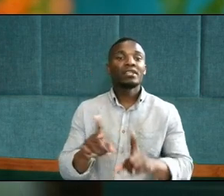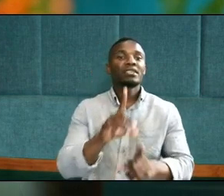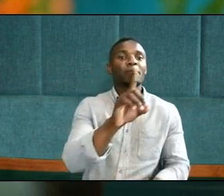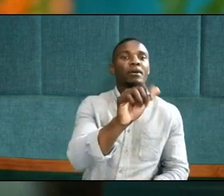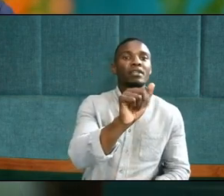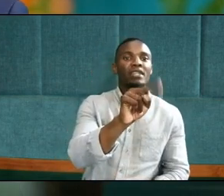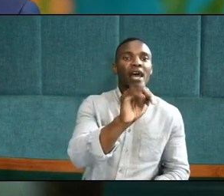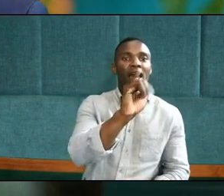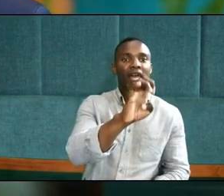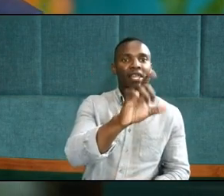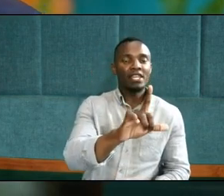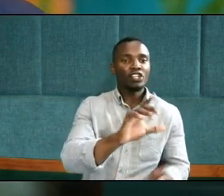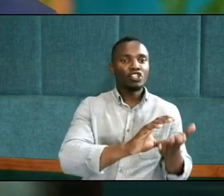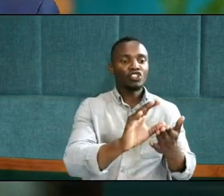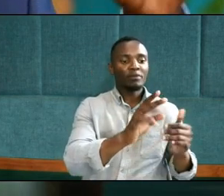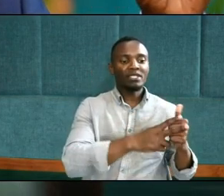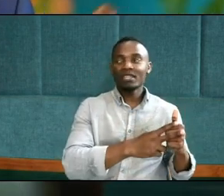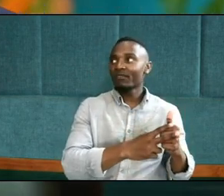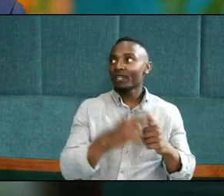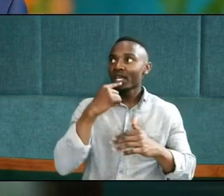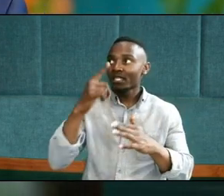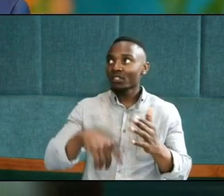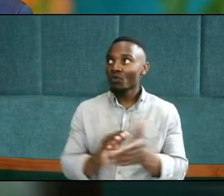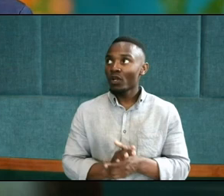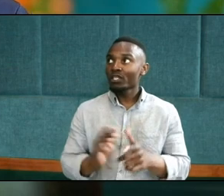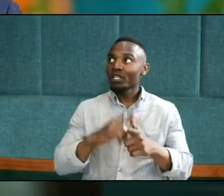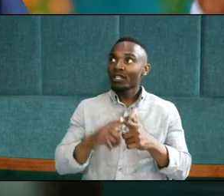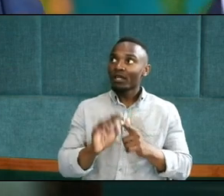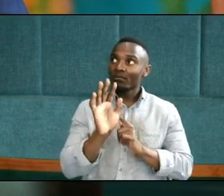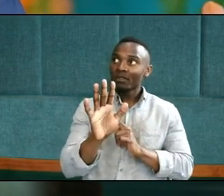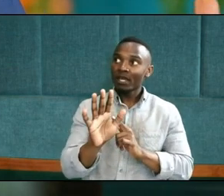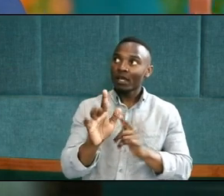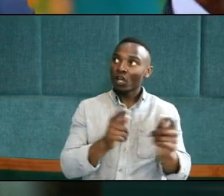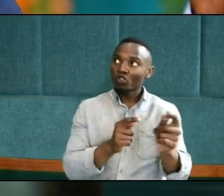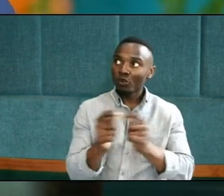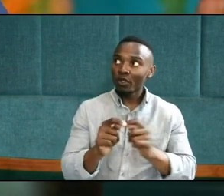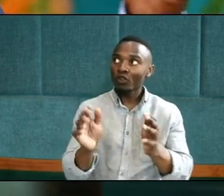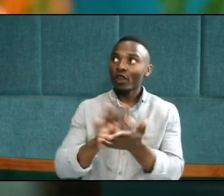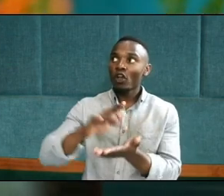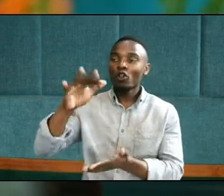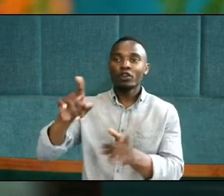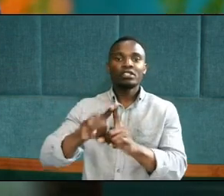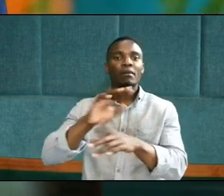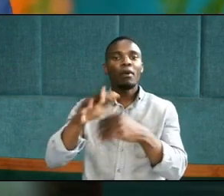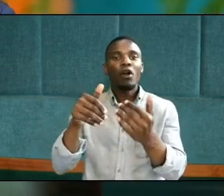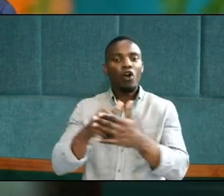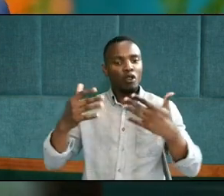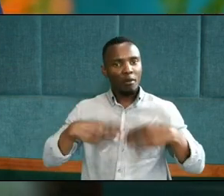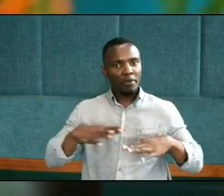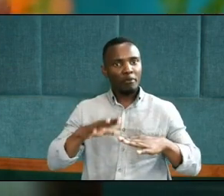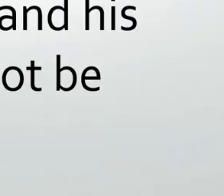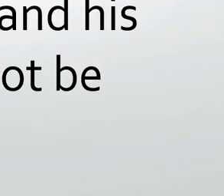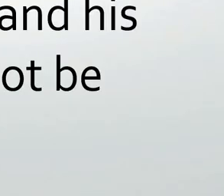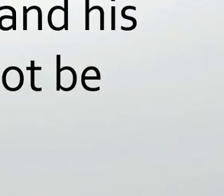says that, and there was given him dominion and glory and a kingdom that all people, nations, and languages should